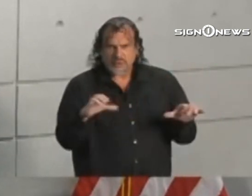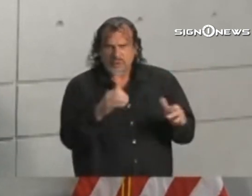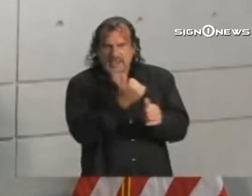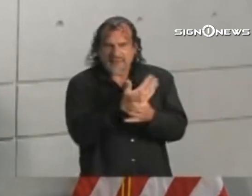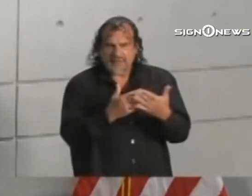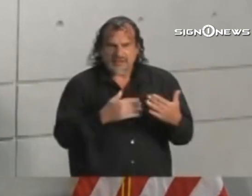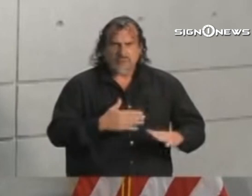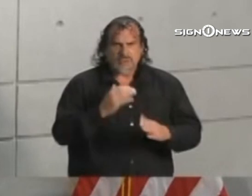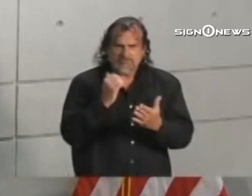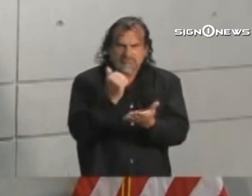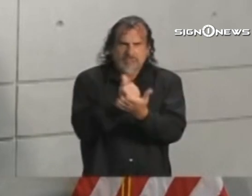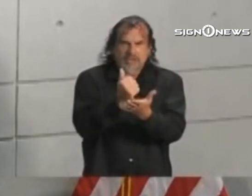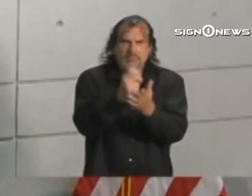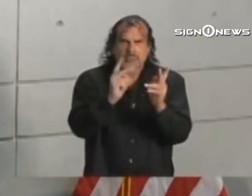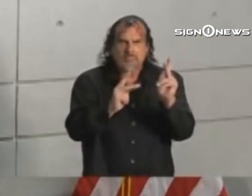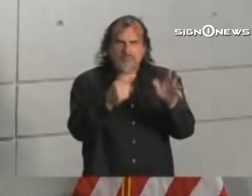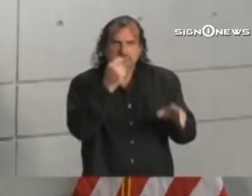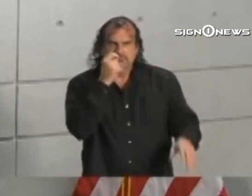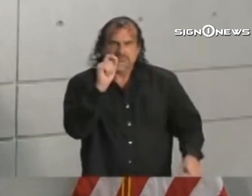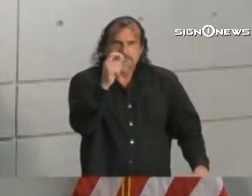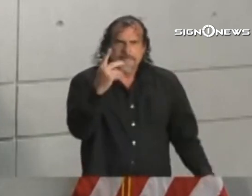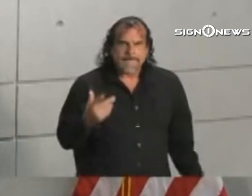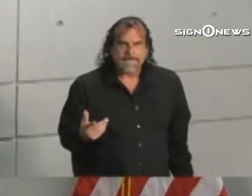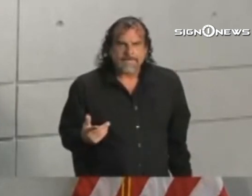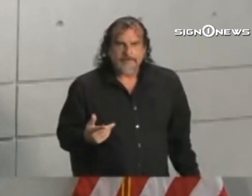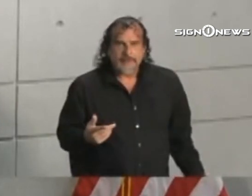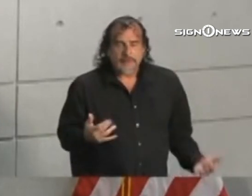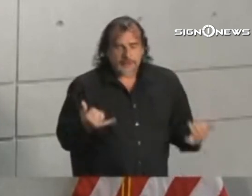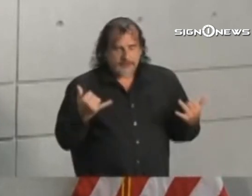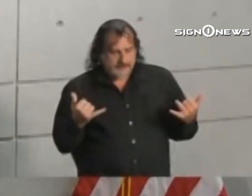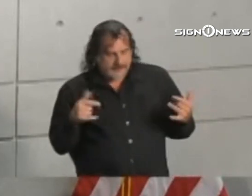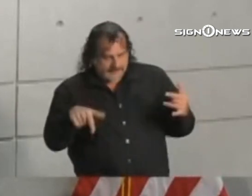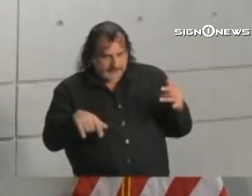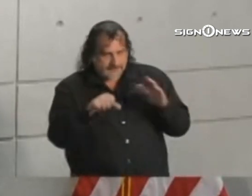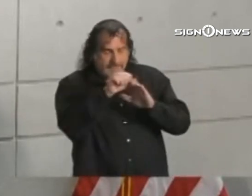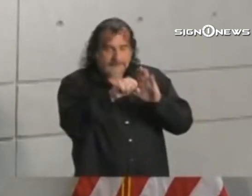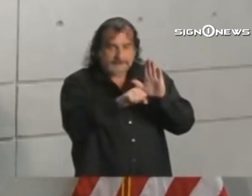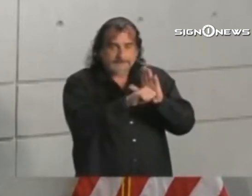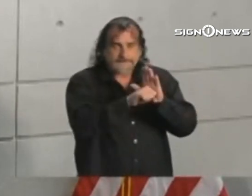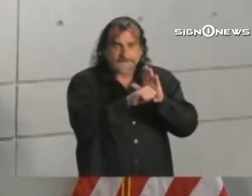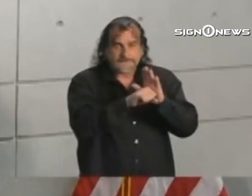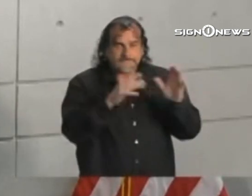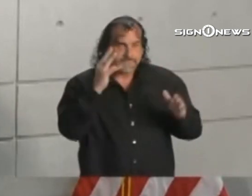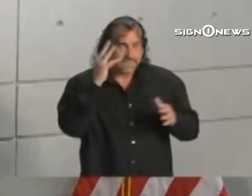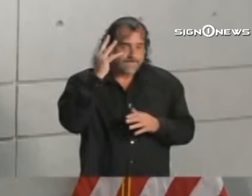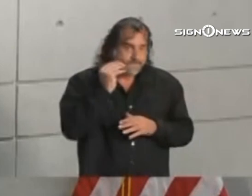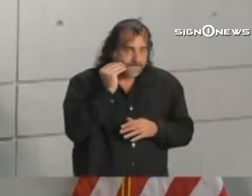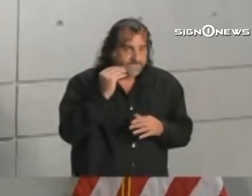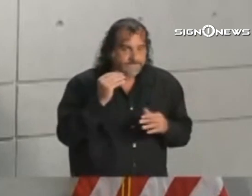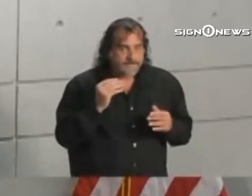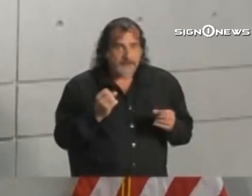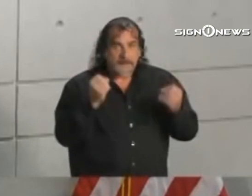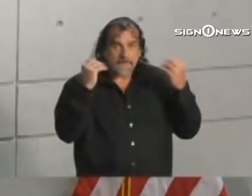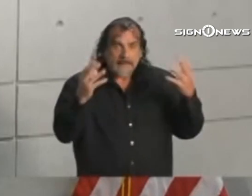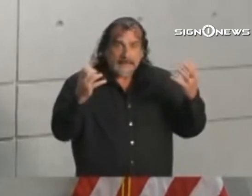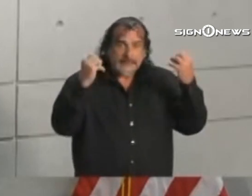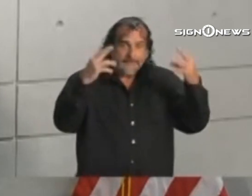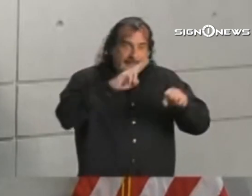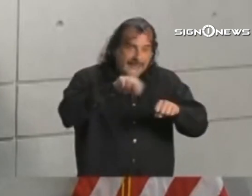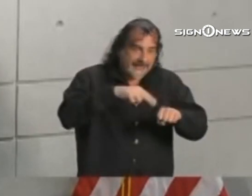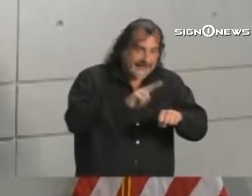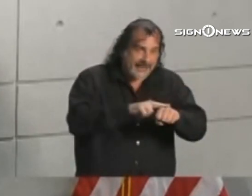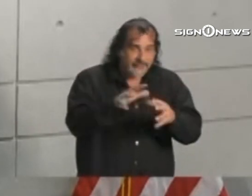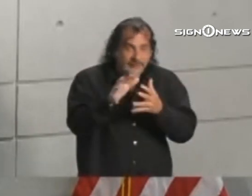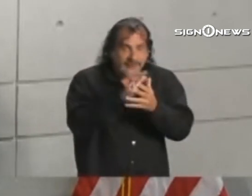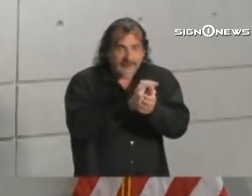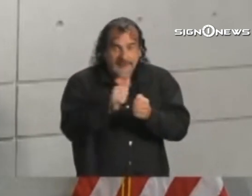to make sure that occurs. We are in a state that went through many natural disasters in the last